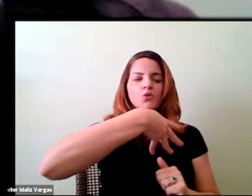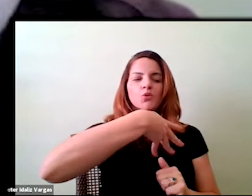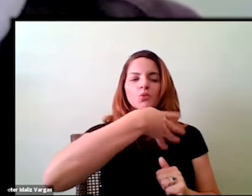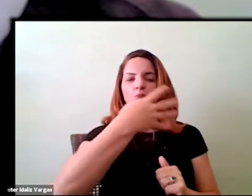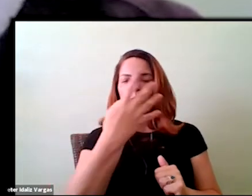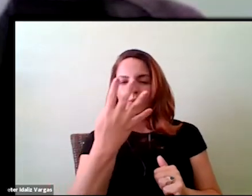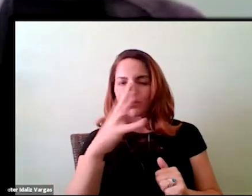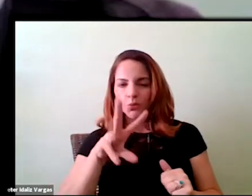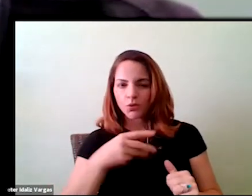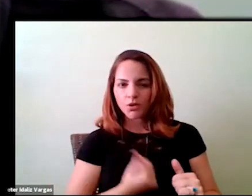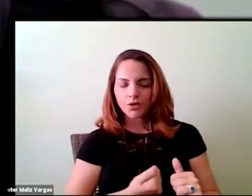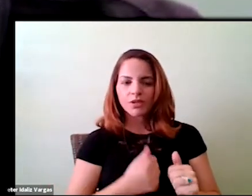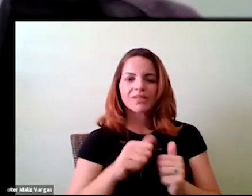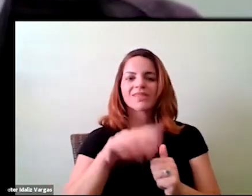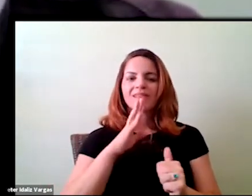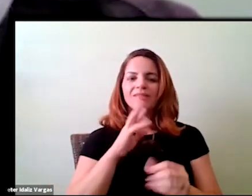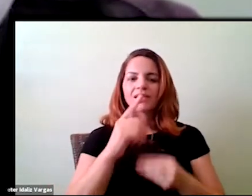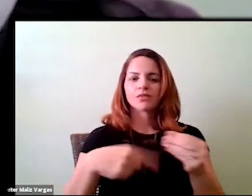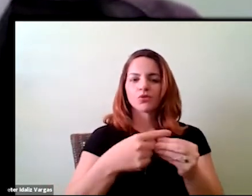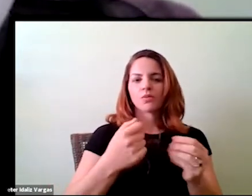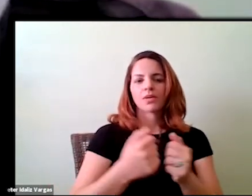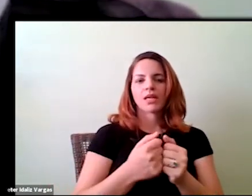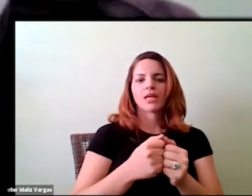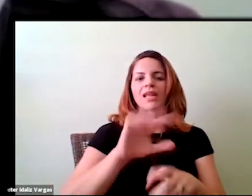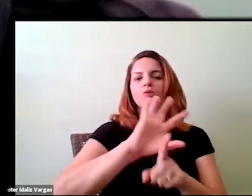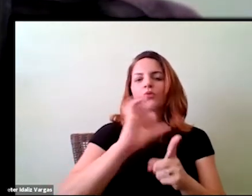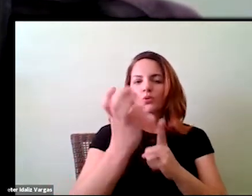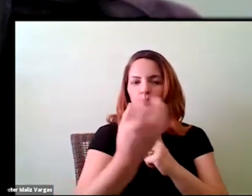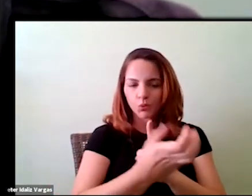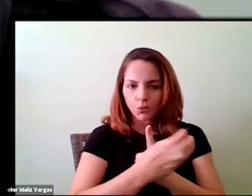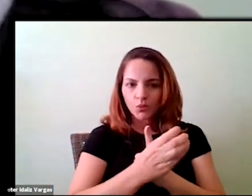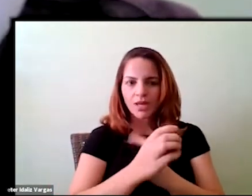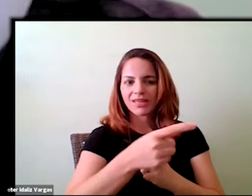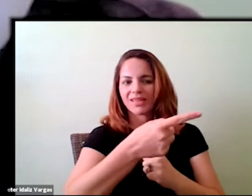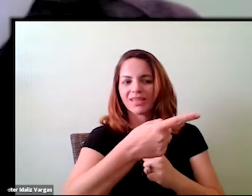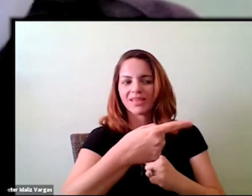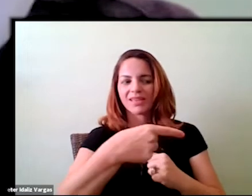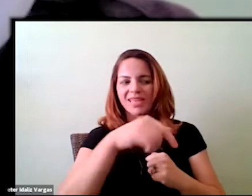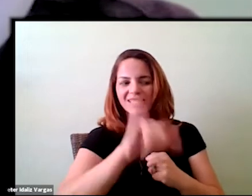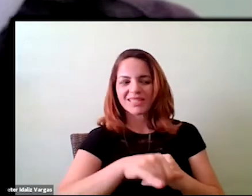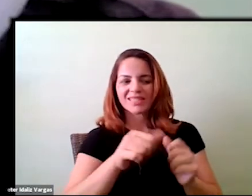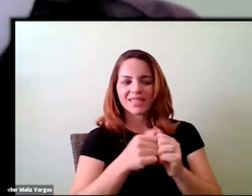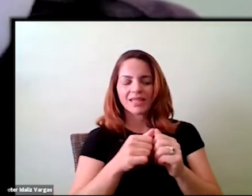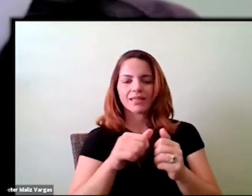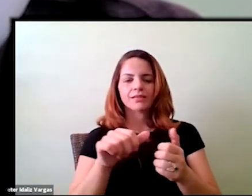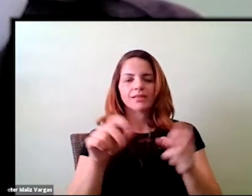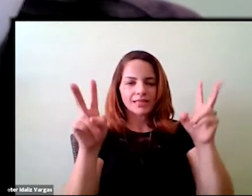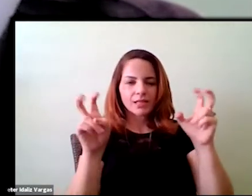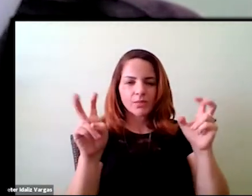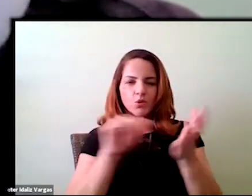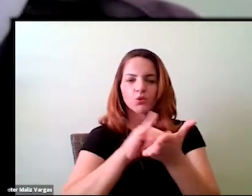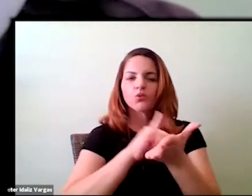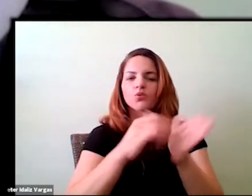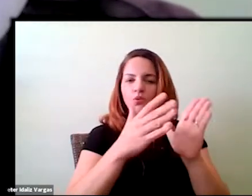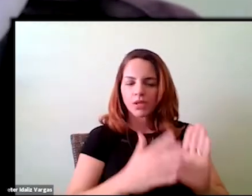historical, political, and cultural conditions under which the term New Eurekan shifted from a raced